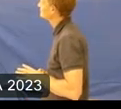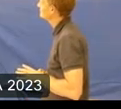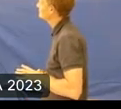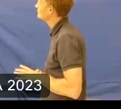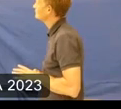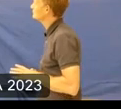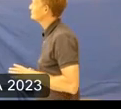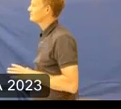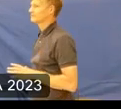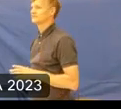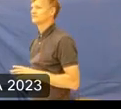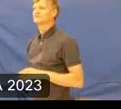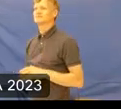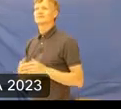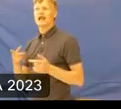from actually?